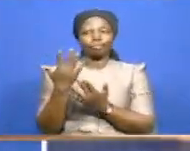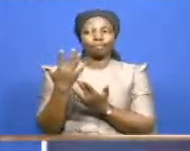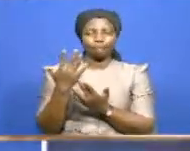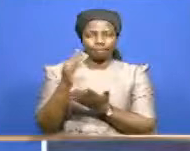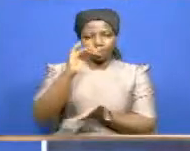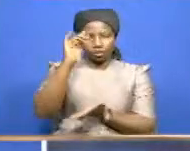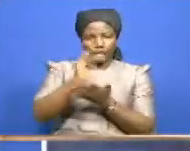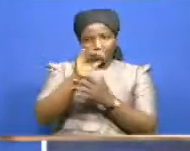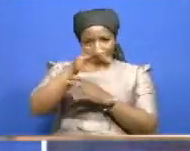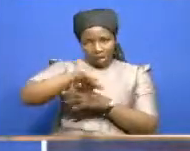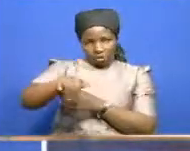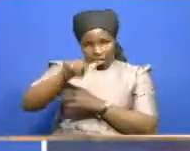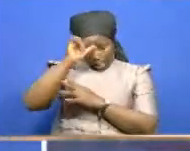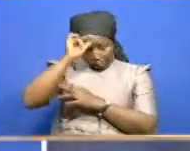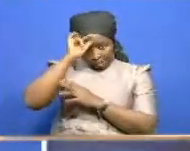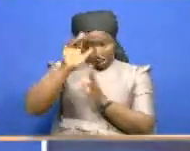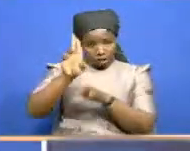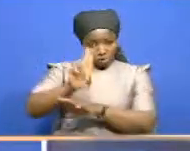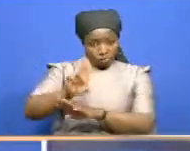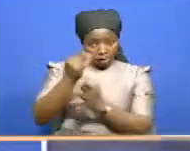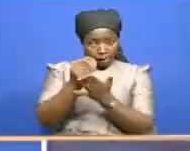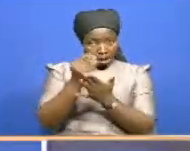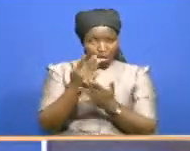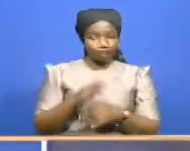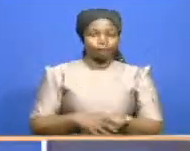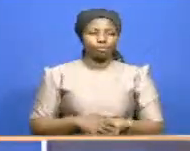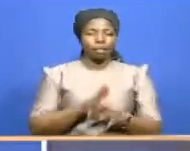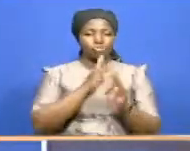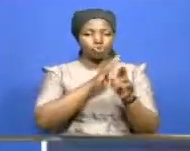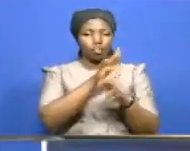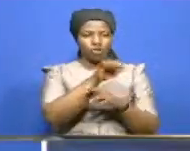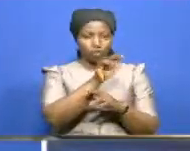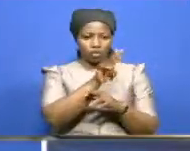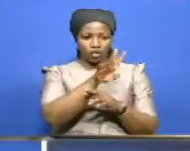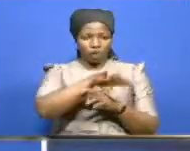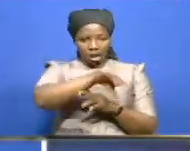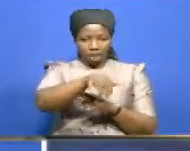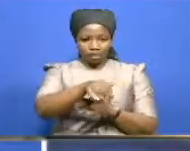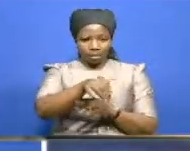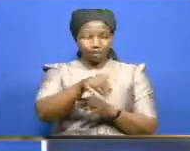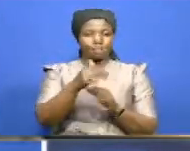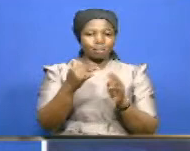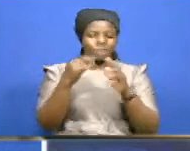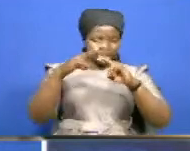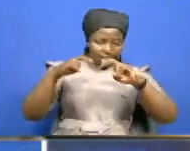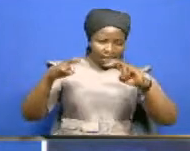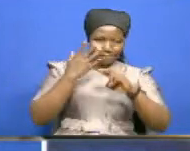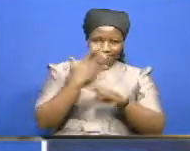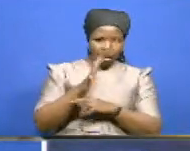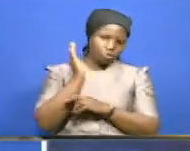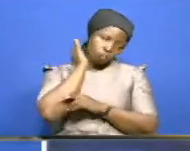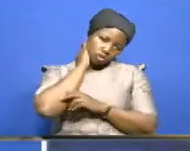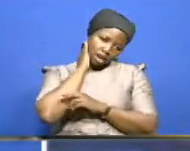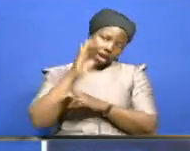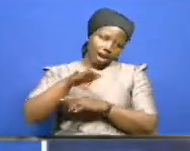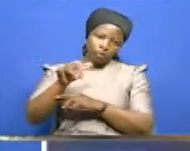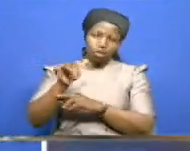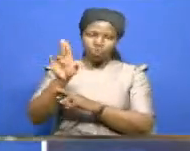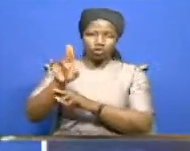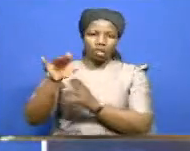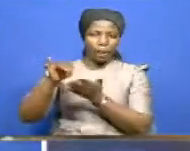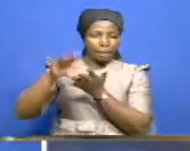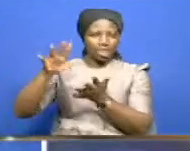expenditure considerably. The report says out of 24 counties studied, Murang'a County spent the biggest chunk of revenue on development